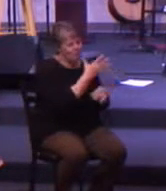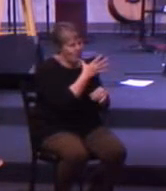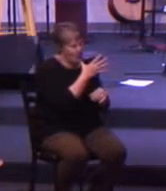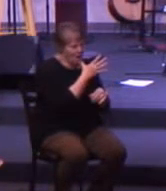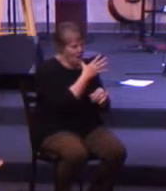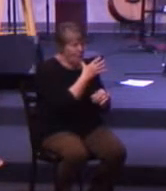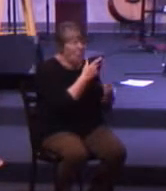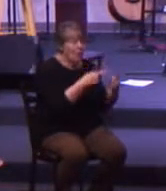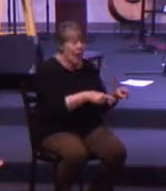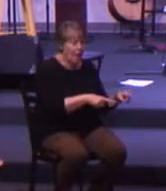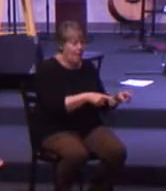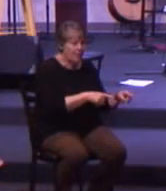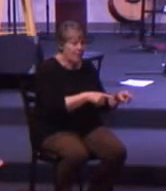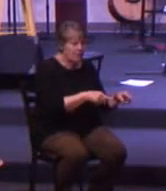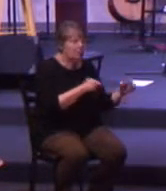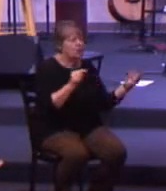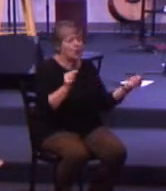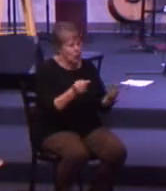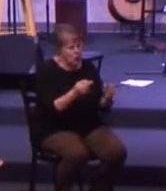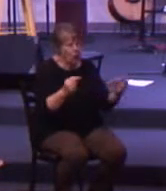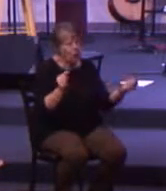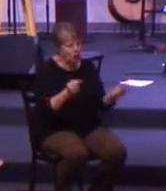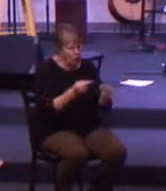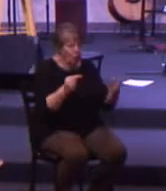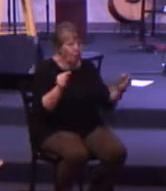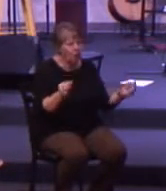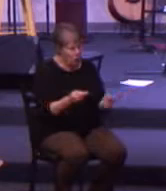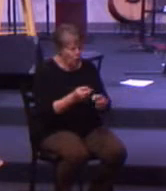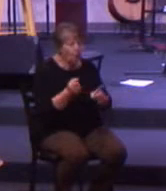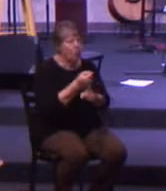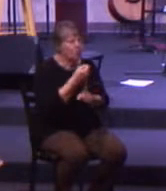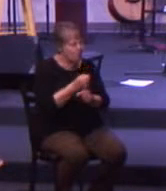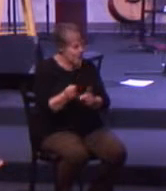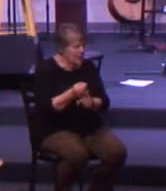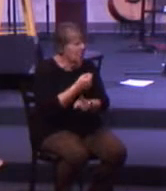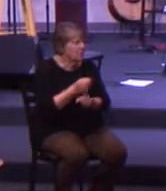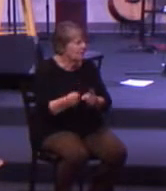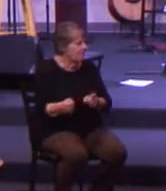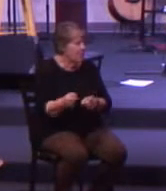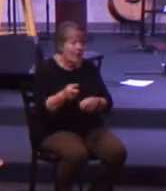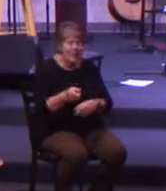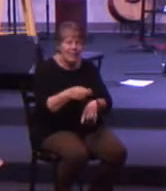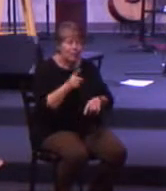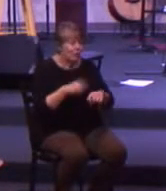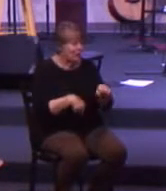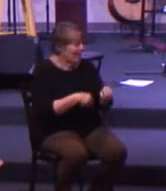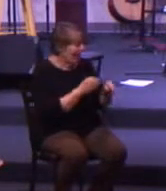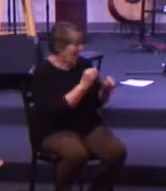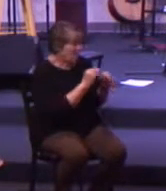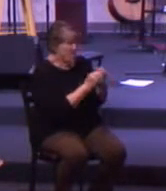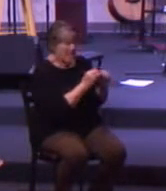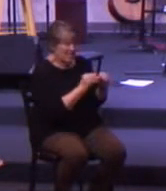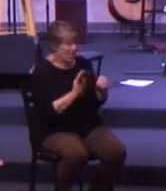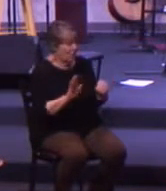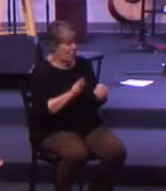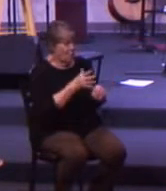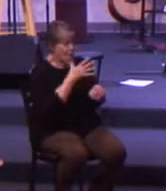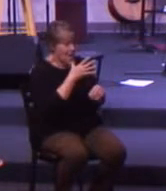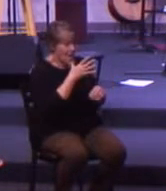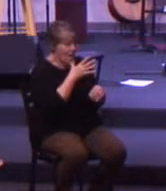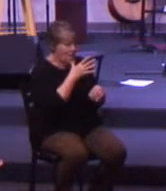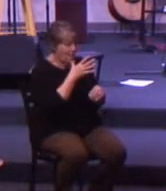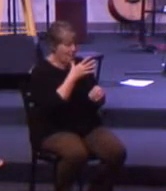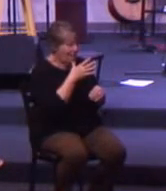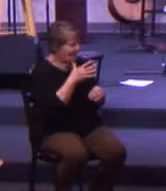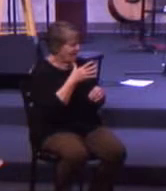frustrated and beating herself up because it turns out not only can she not fix her mom, but none of us can fix anybody.